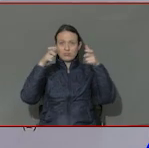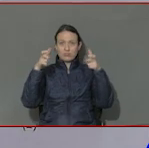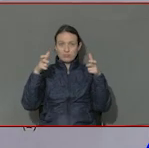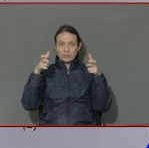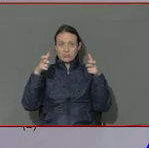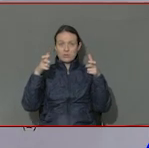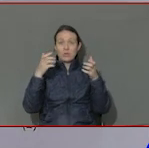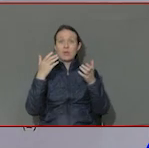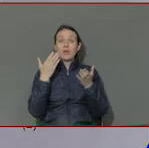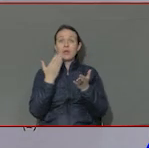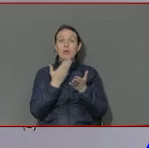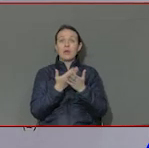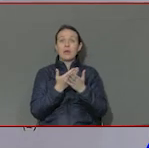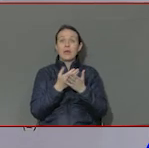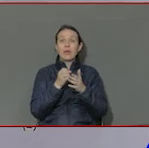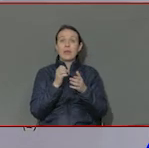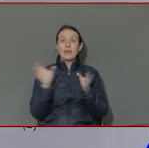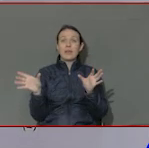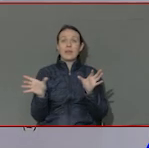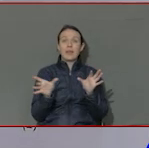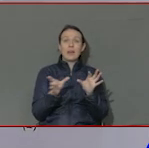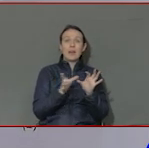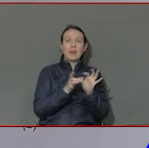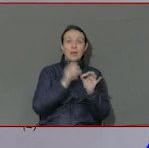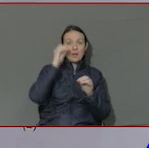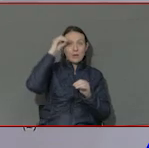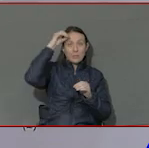what? To intelligence.